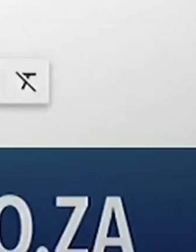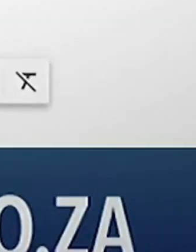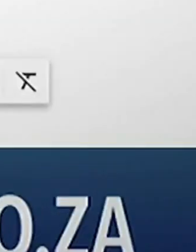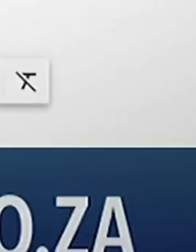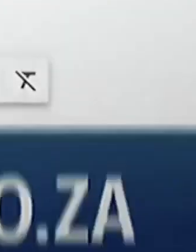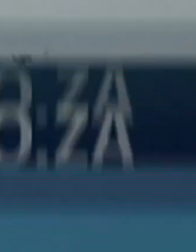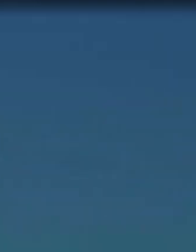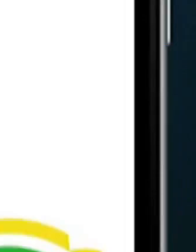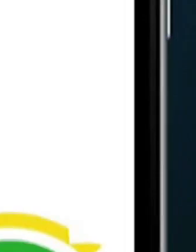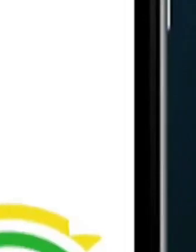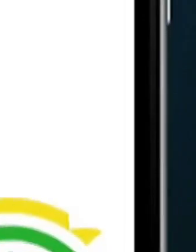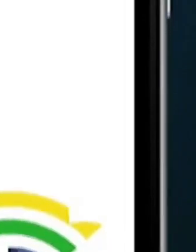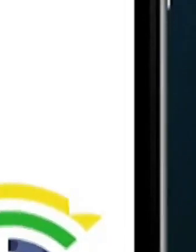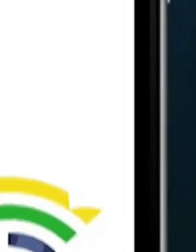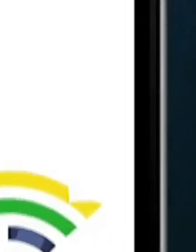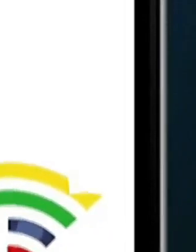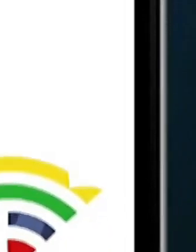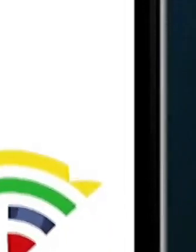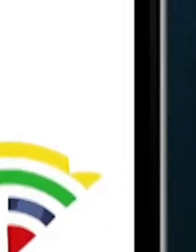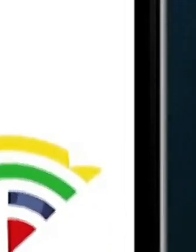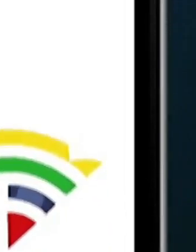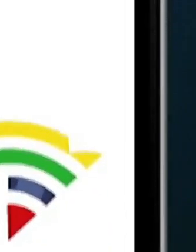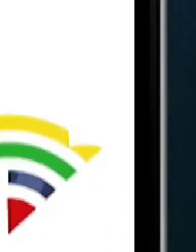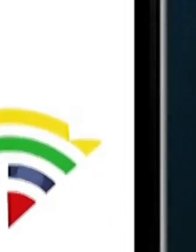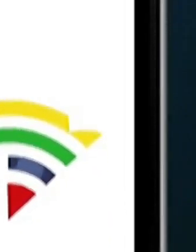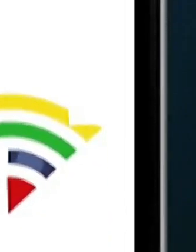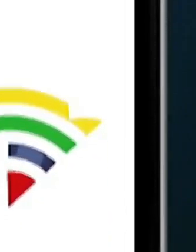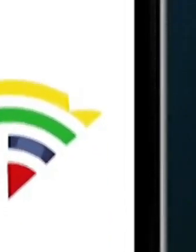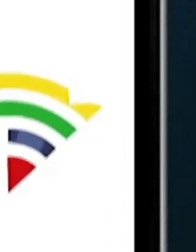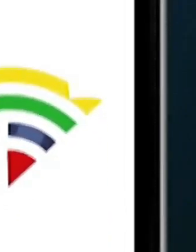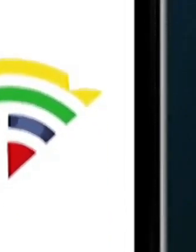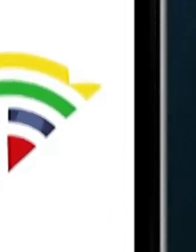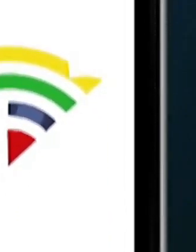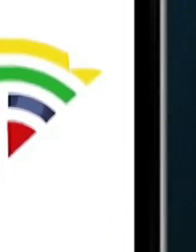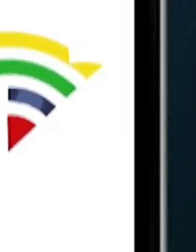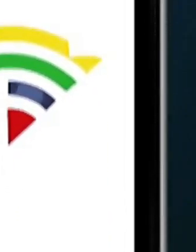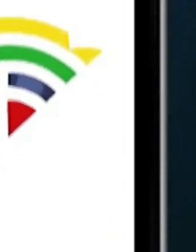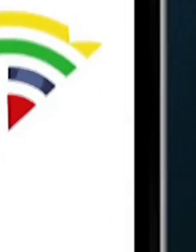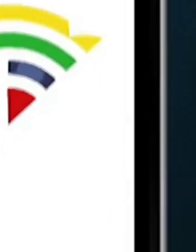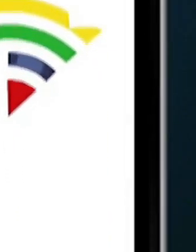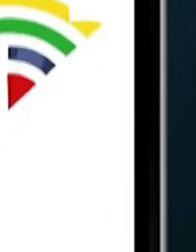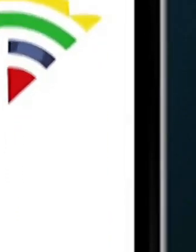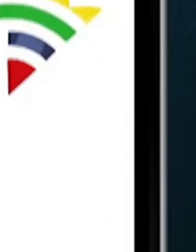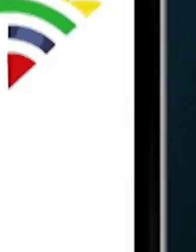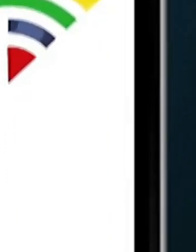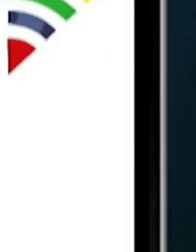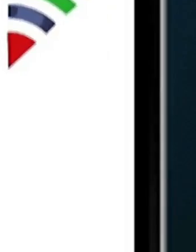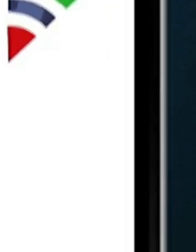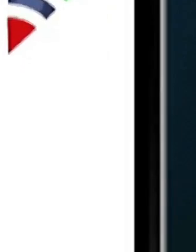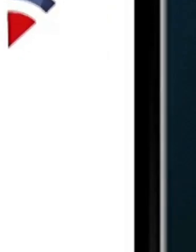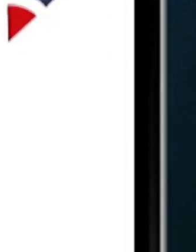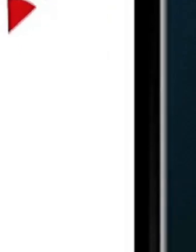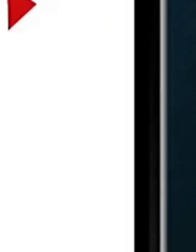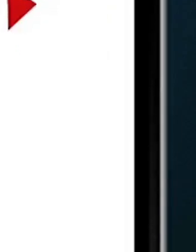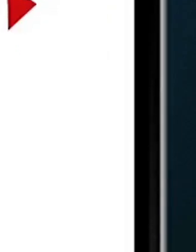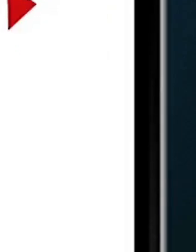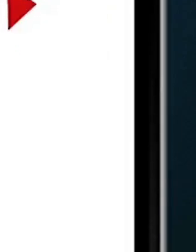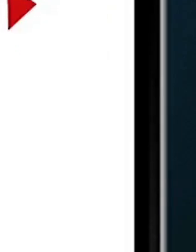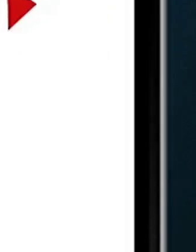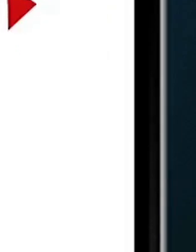news@sabc.co.za. SABC News lentšu la gago re ikemetše ga re tšee lehlakore.